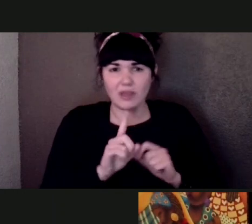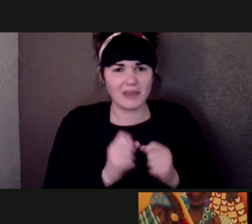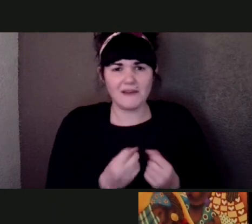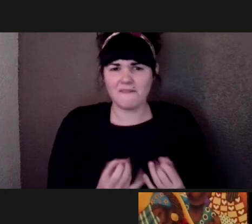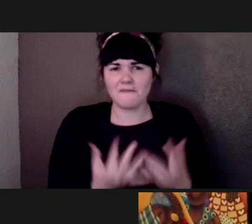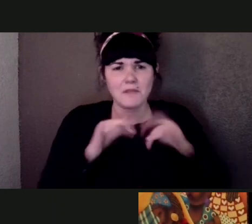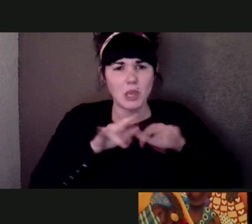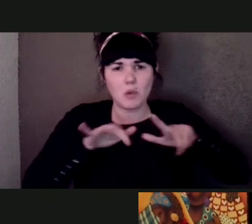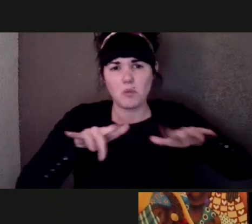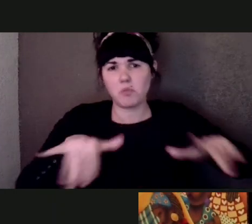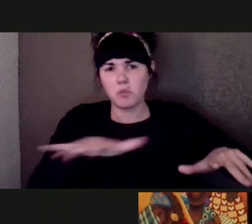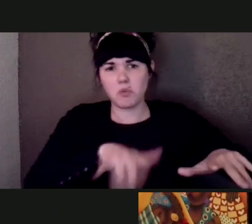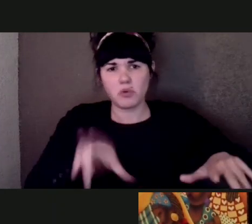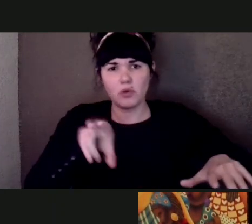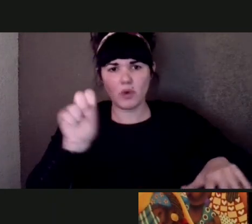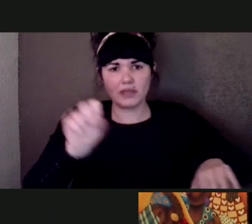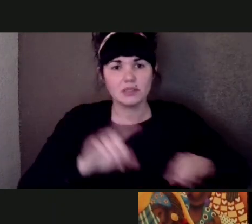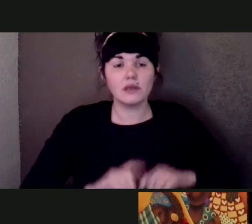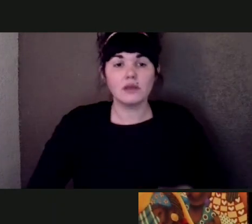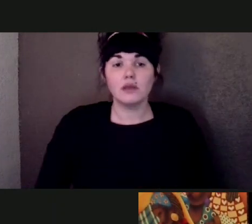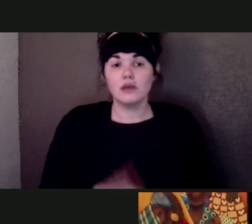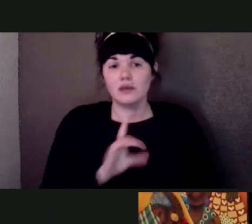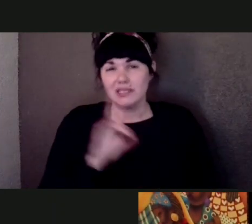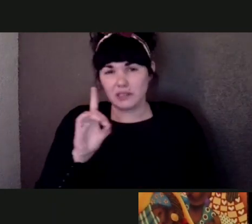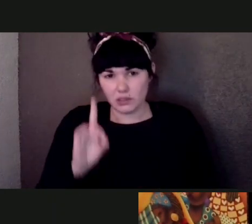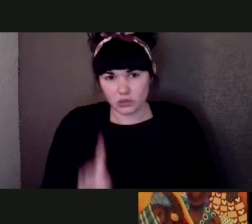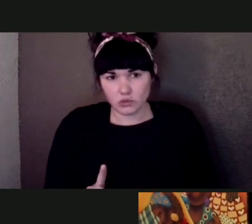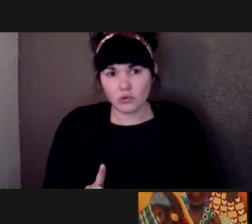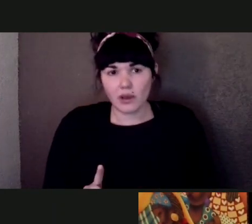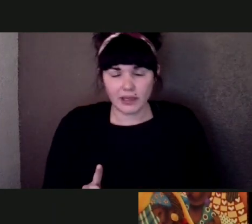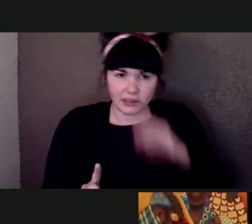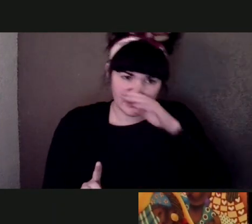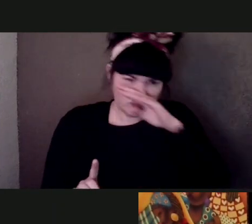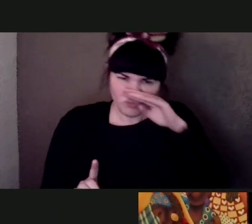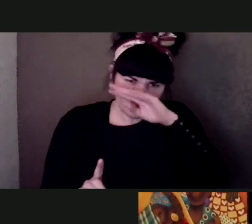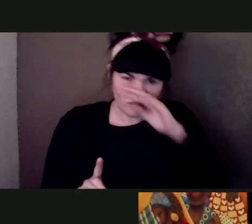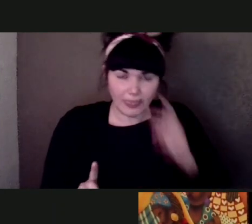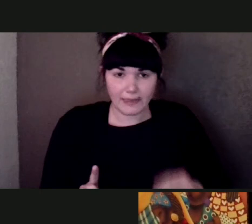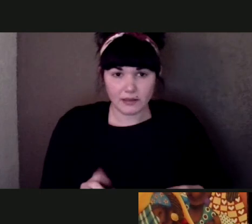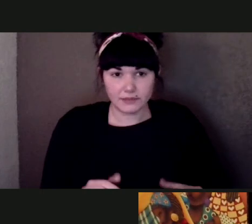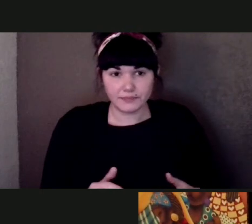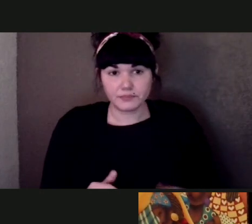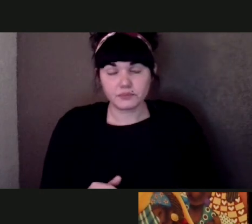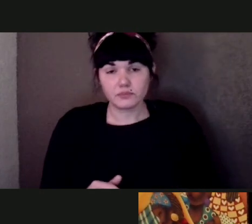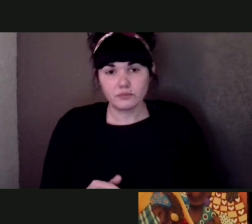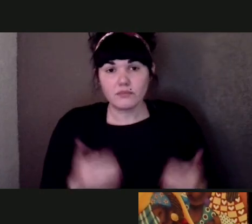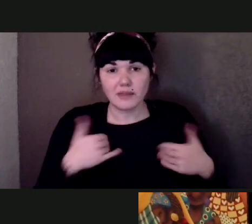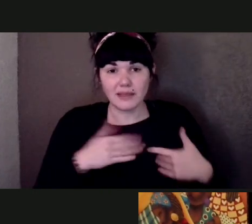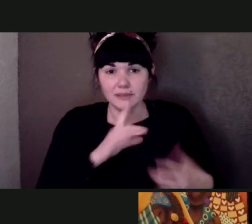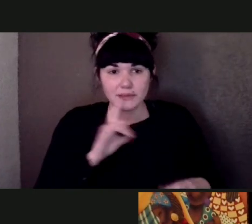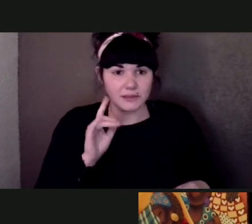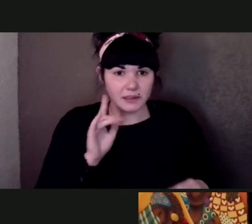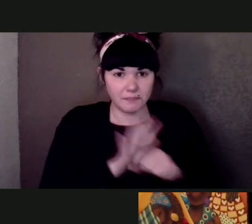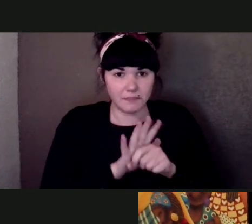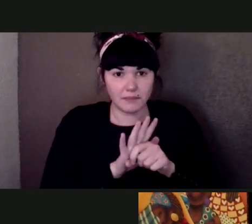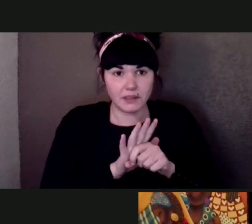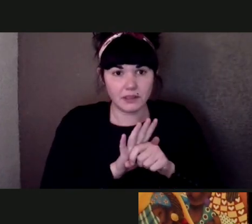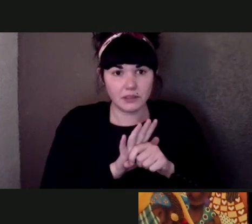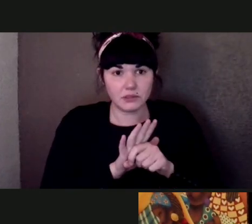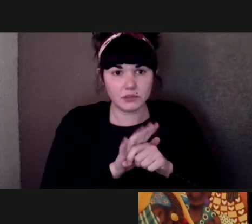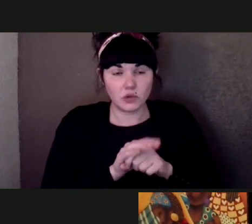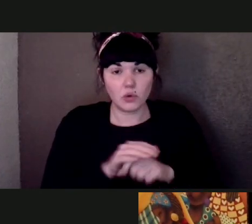the extent as some of the other areas. And I think because of its commitment to preventative, um, police and community policing, and a lot of that work is